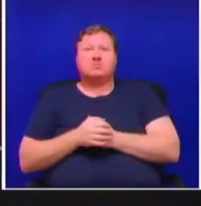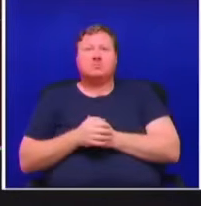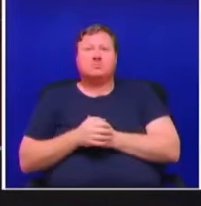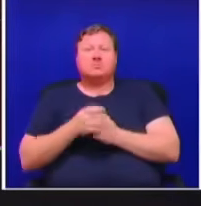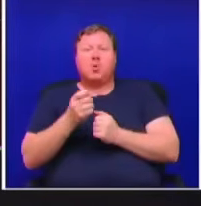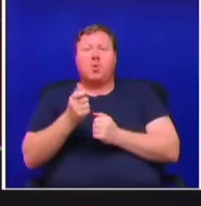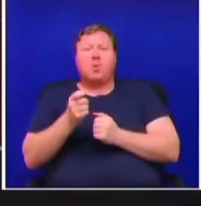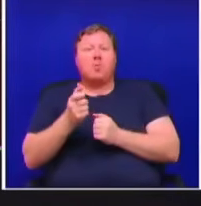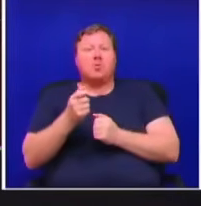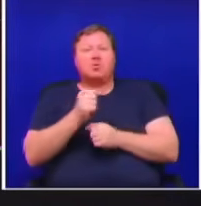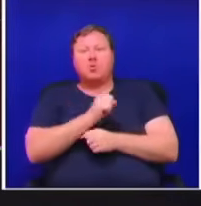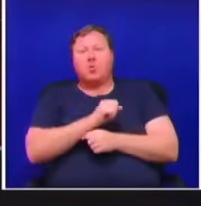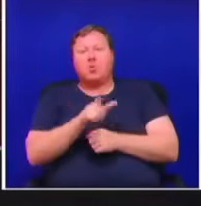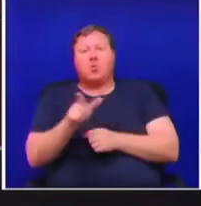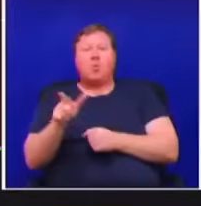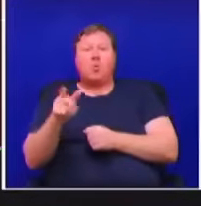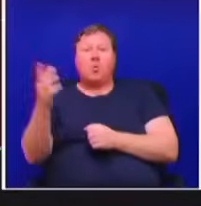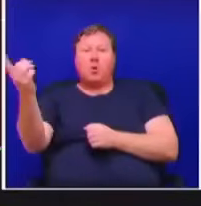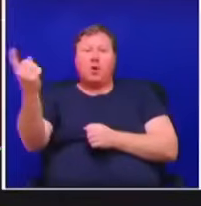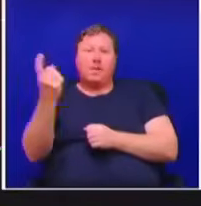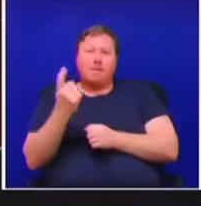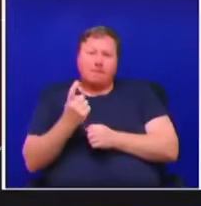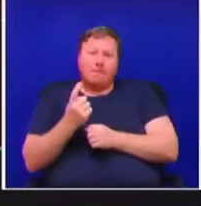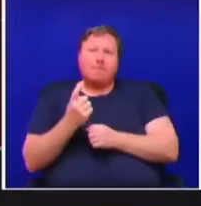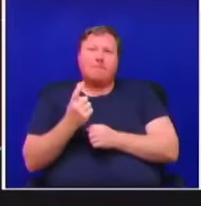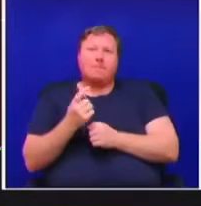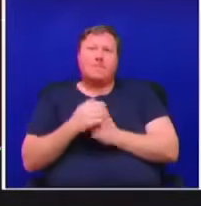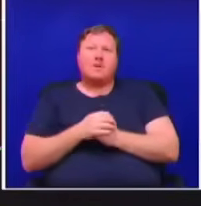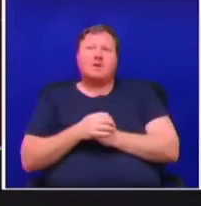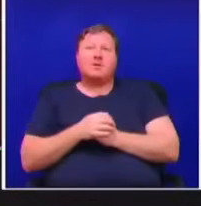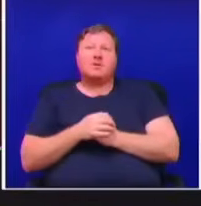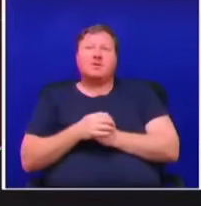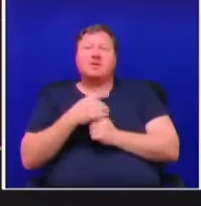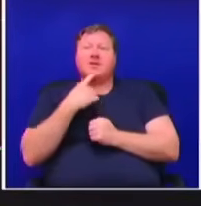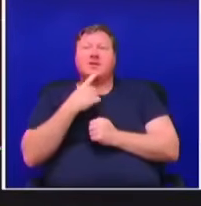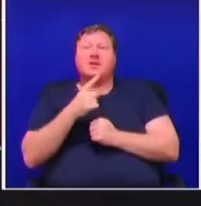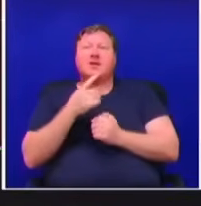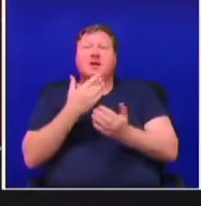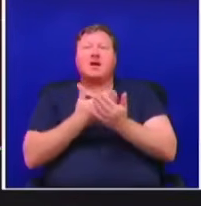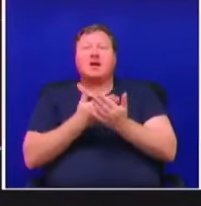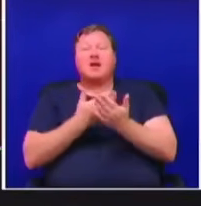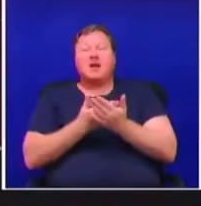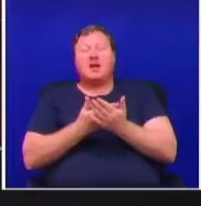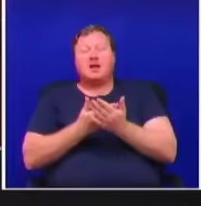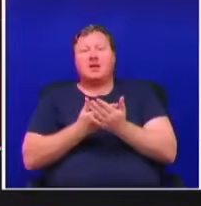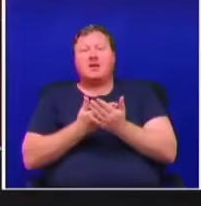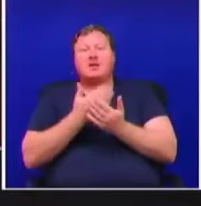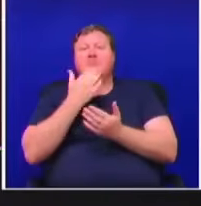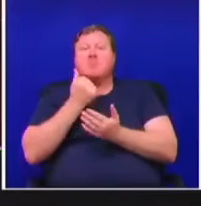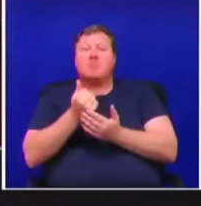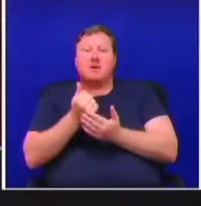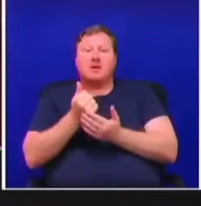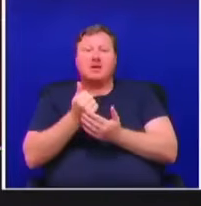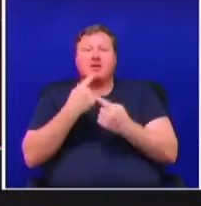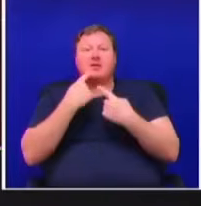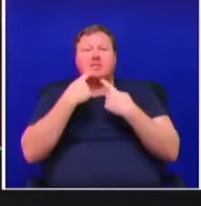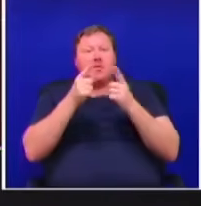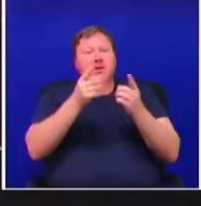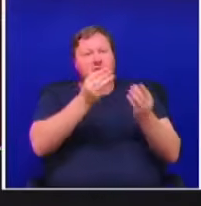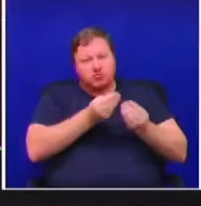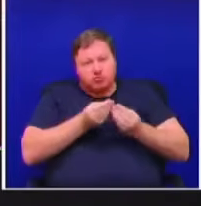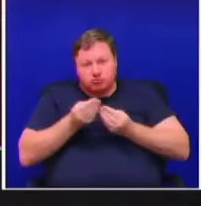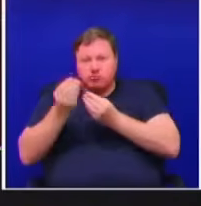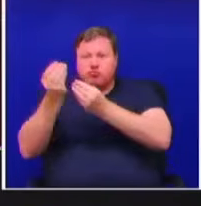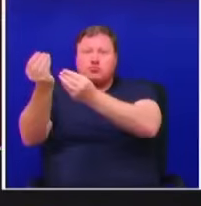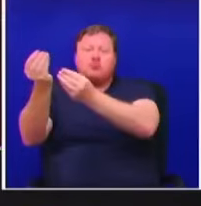everyone comes to us and says, could you kindly impart a message